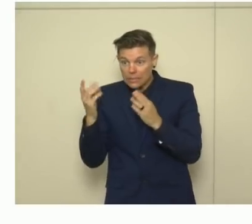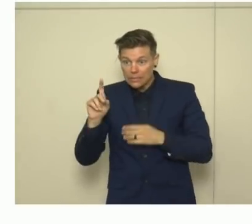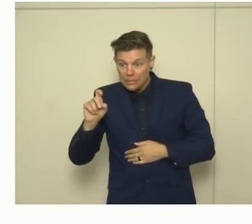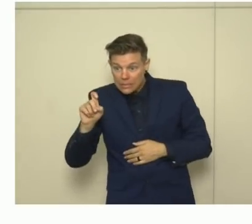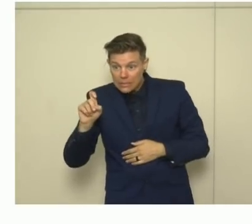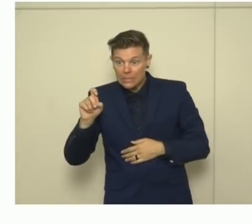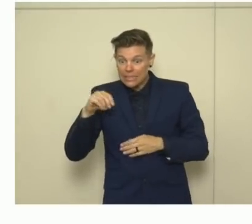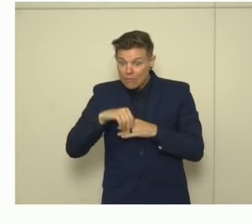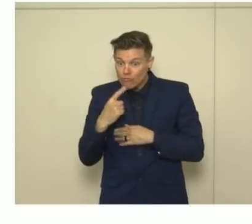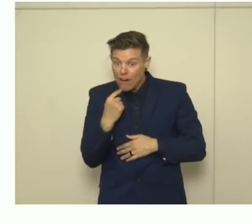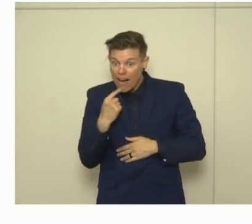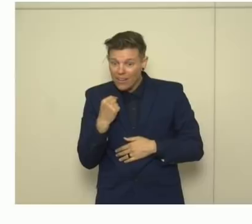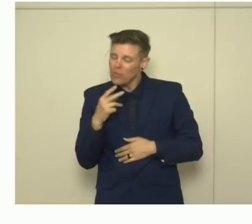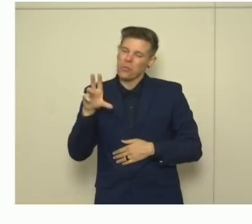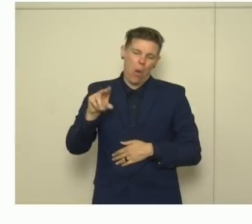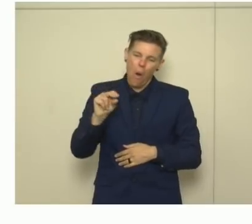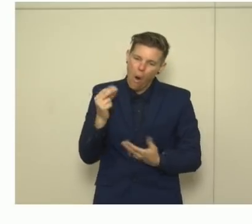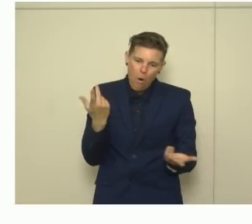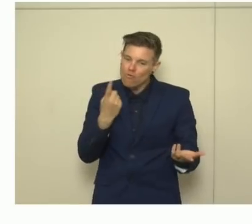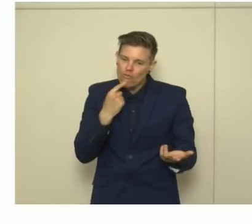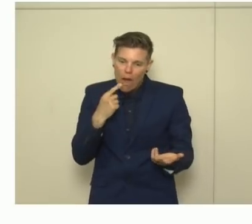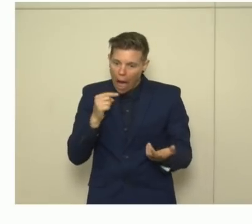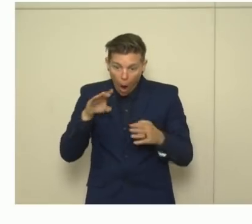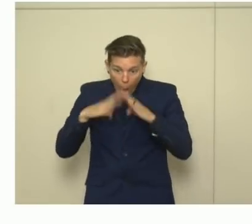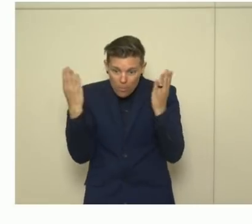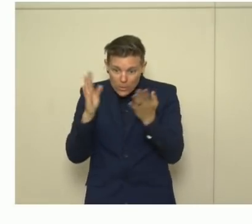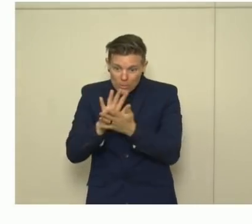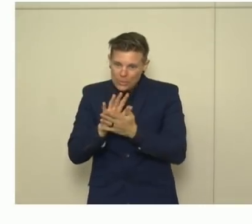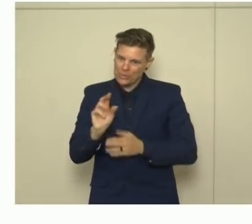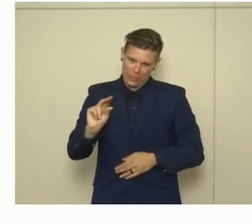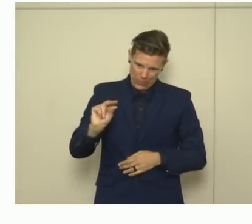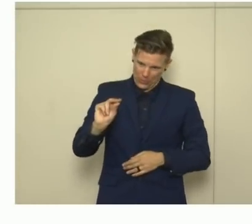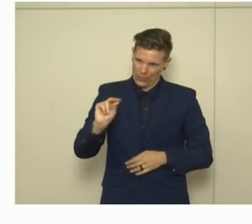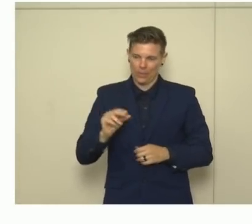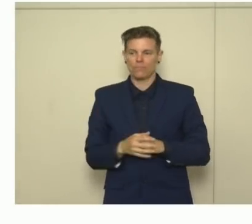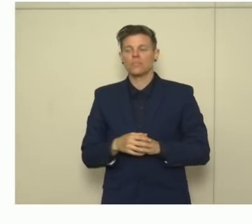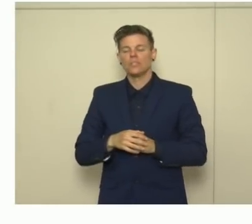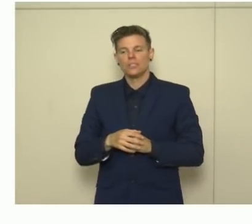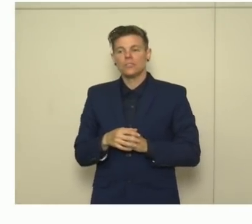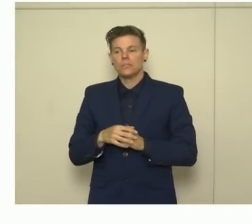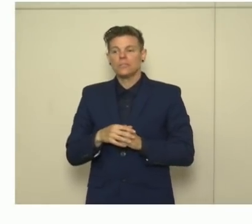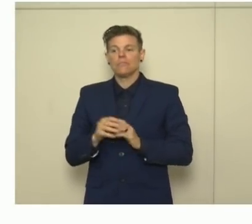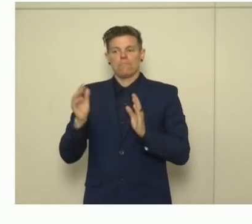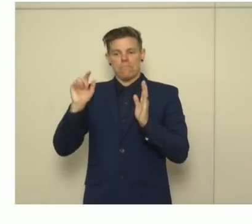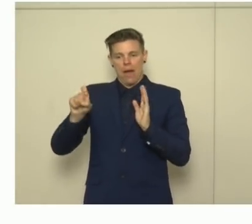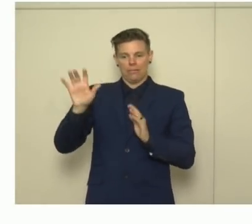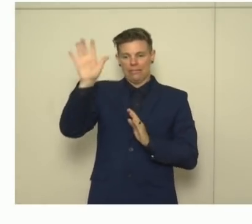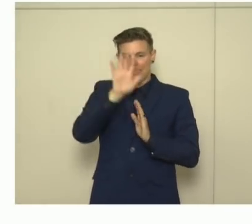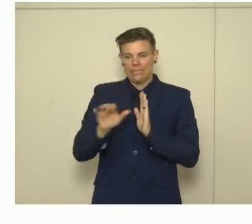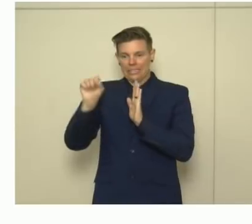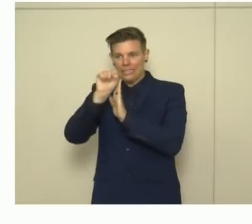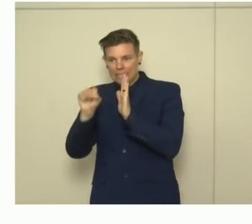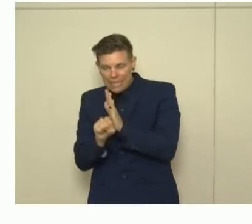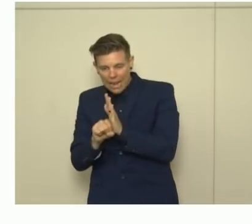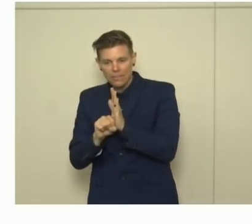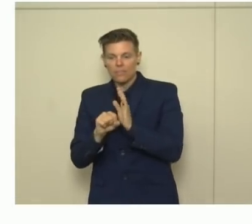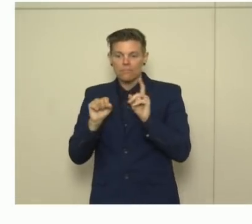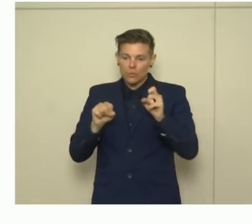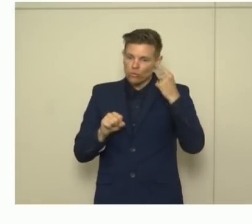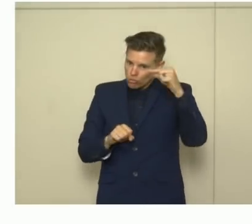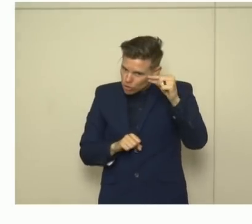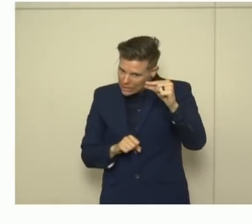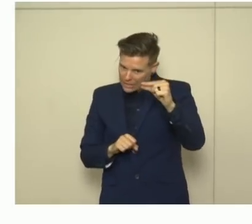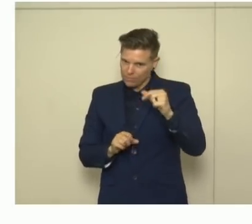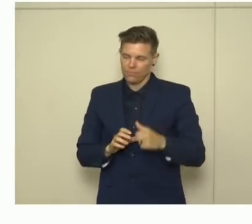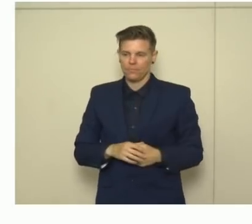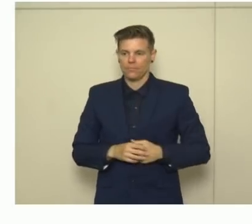places. And that works at the country level, the state level, and the county level. And I know there's some apprehension